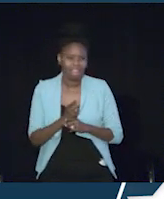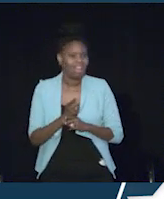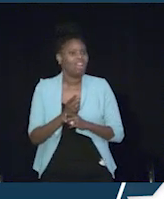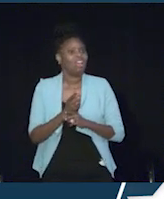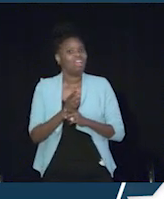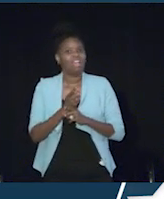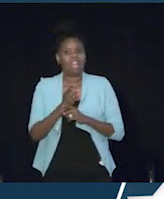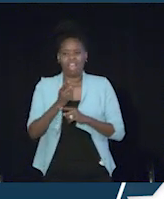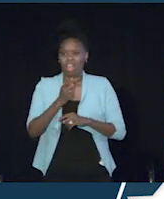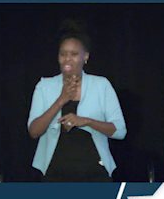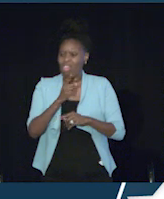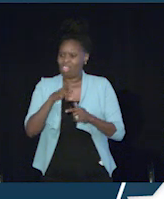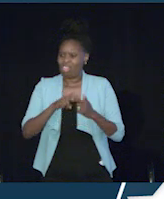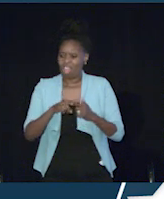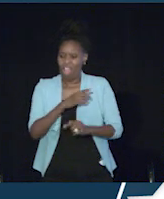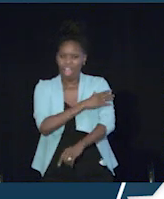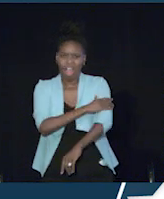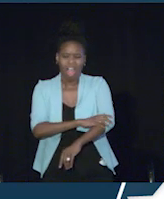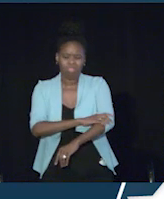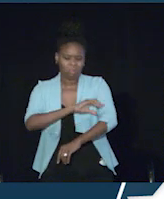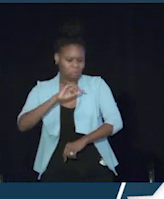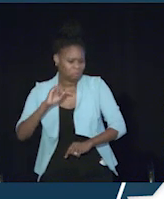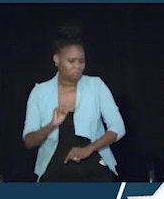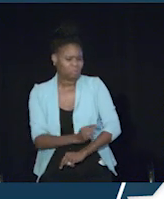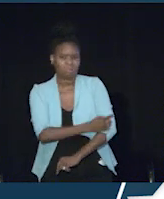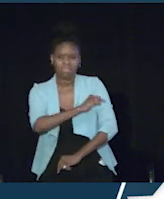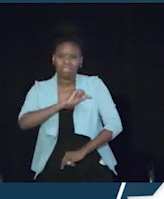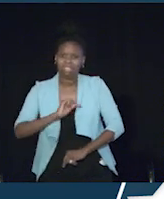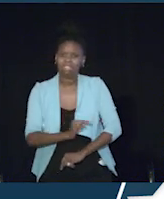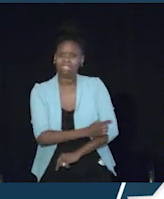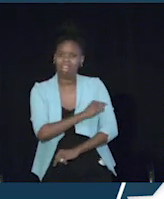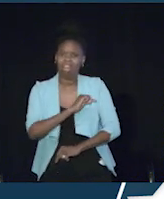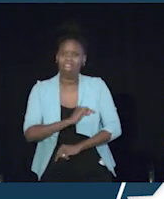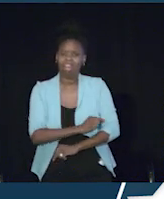hurting, and now